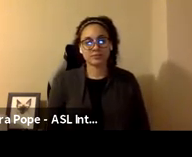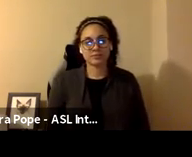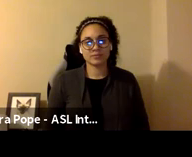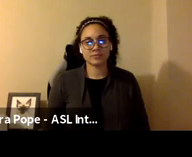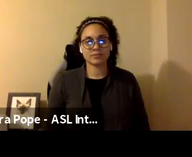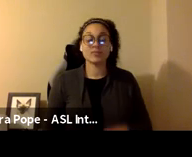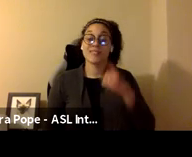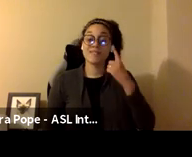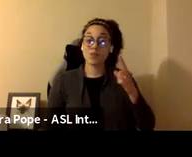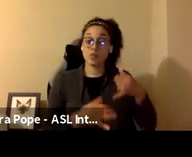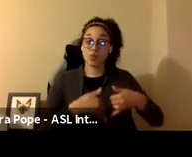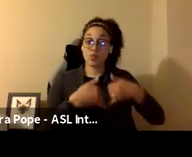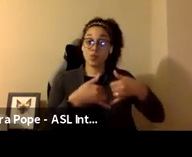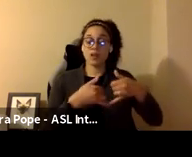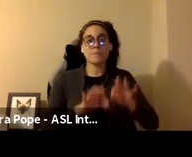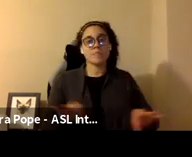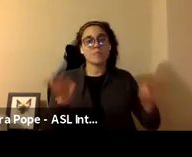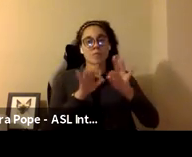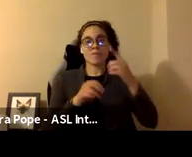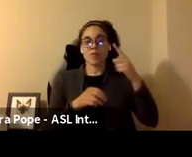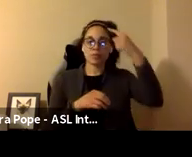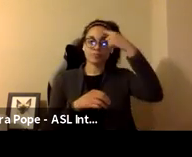rewards, it's really important to brainstorm with your child,